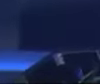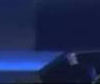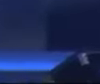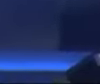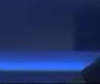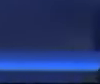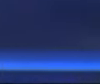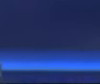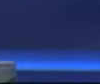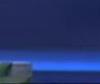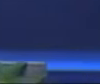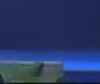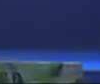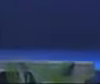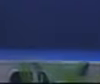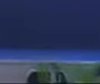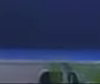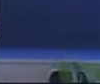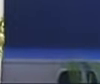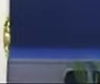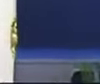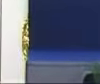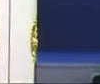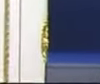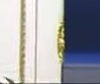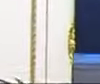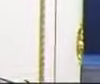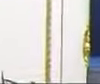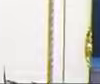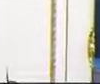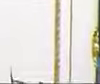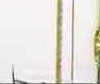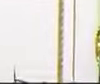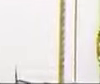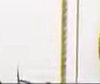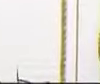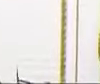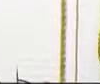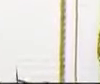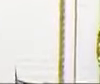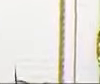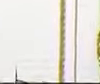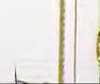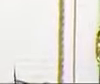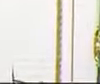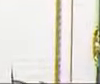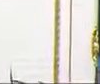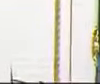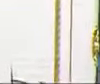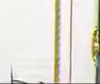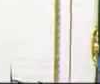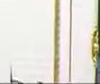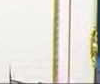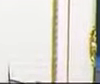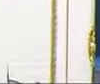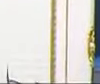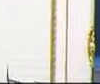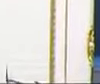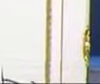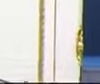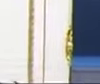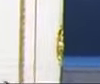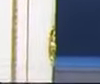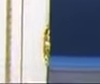16. And verse 9. Please give it to us. For a great door,